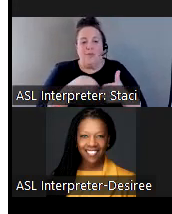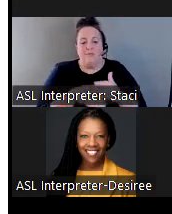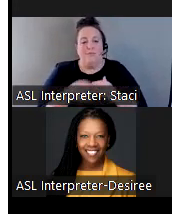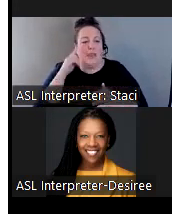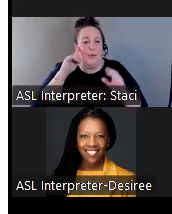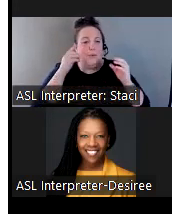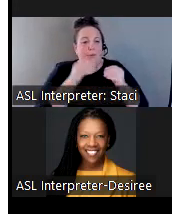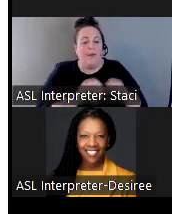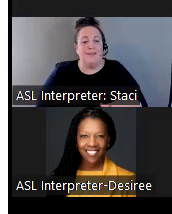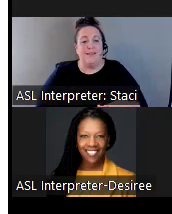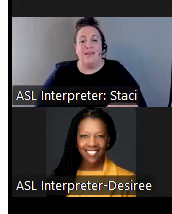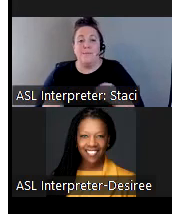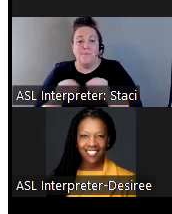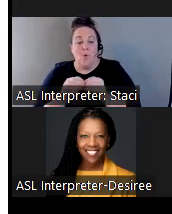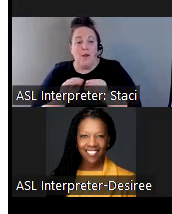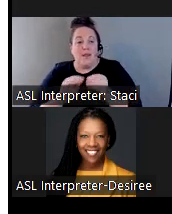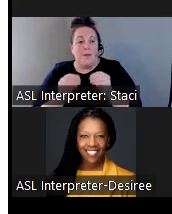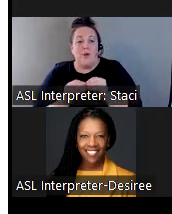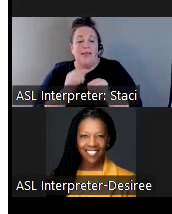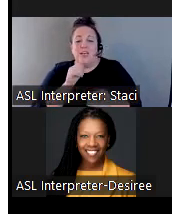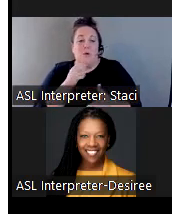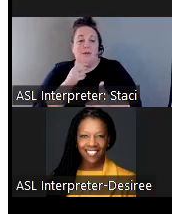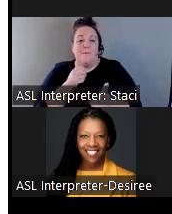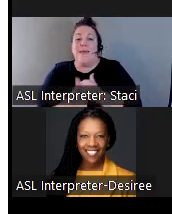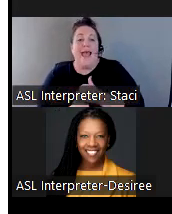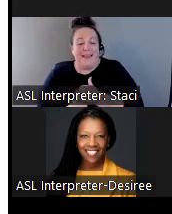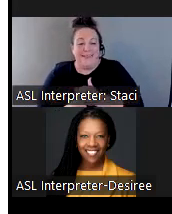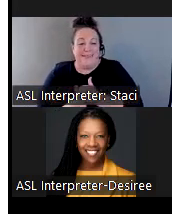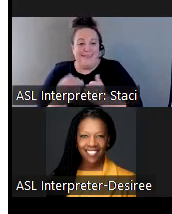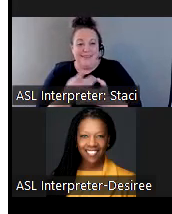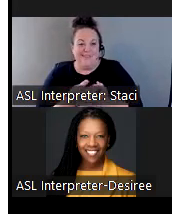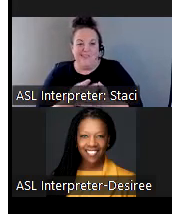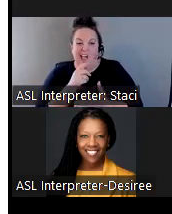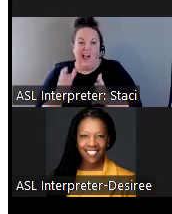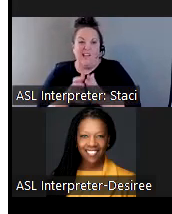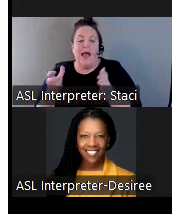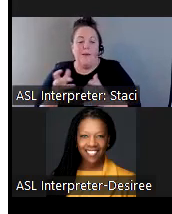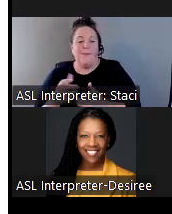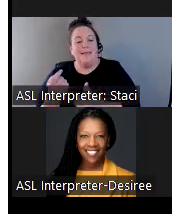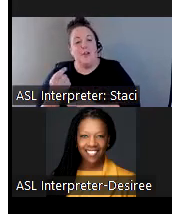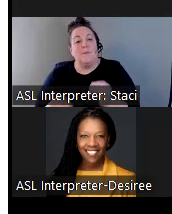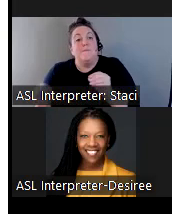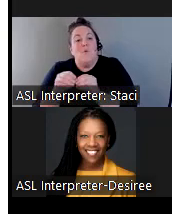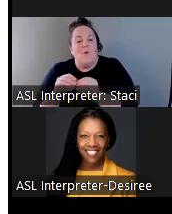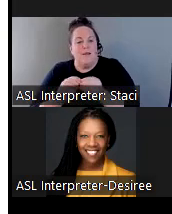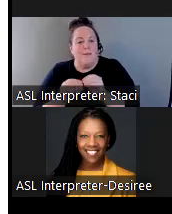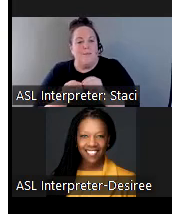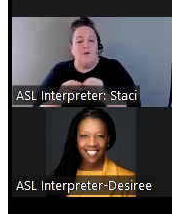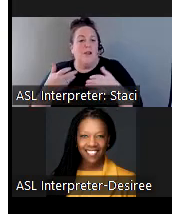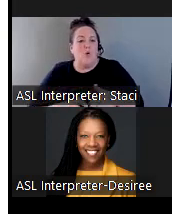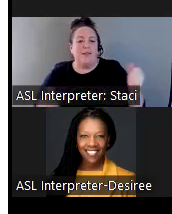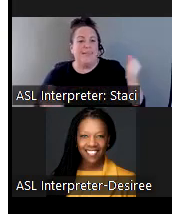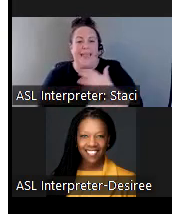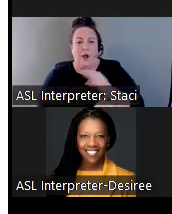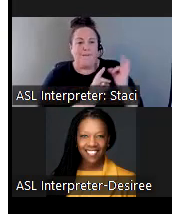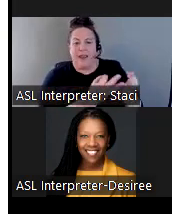there's a much larger number that don't pass the initial hearing screen, not a significantly large number, but a little bit larger. So we never want to frighten a